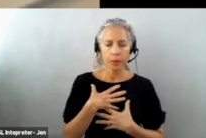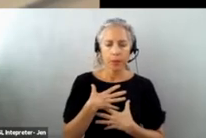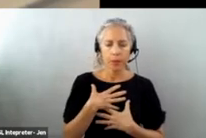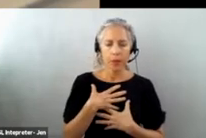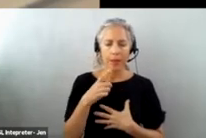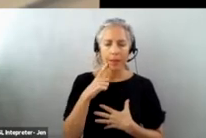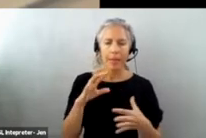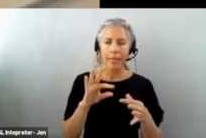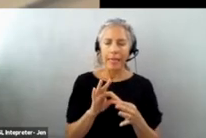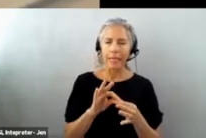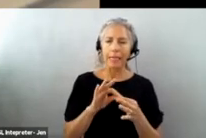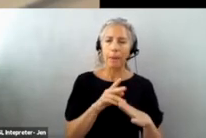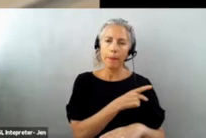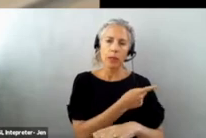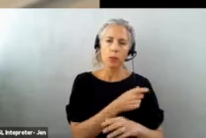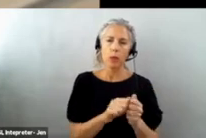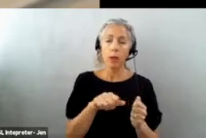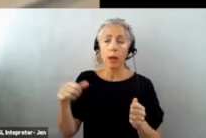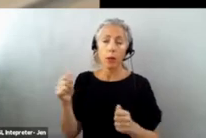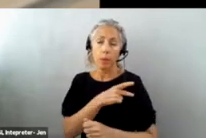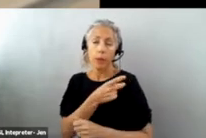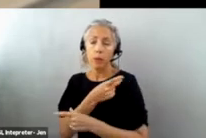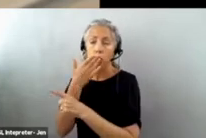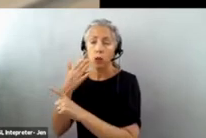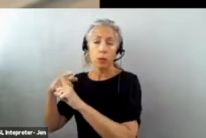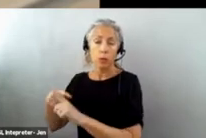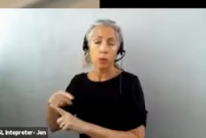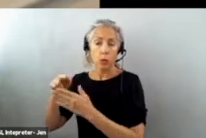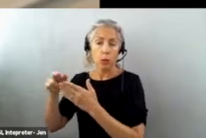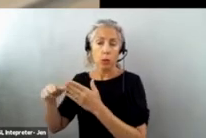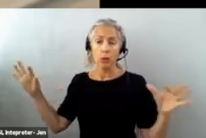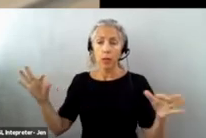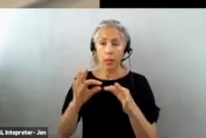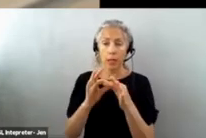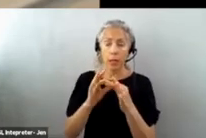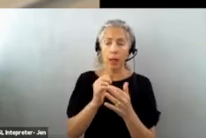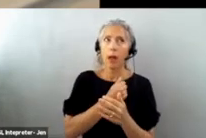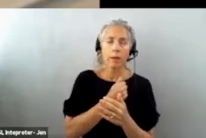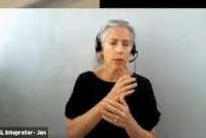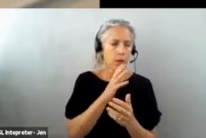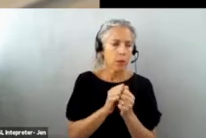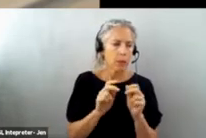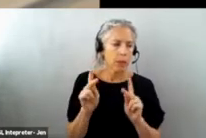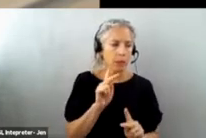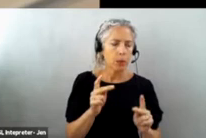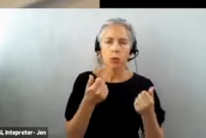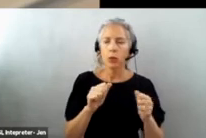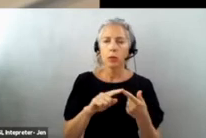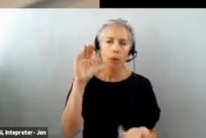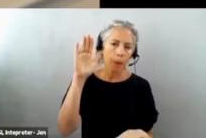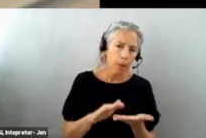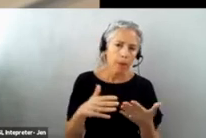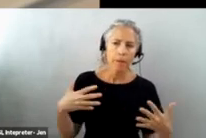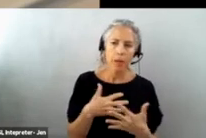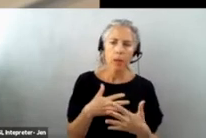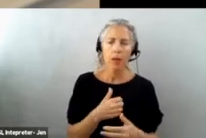connecting patients to other patients with good outcomes, I love to talk to people and try to allay their fears. I love to send